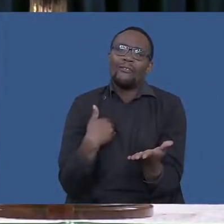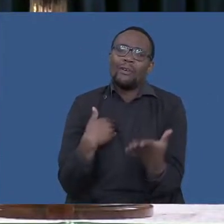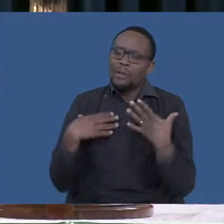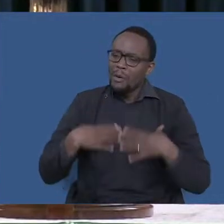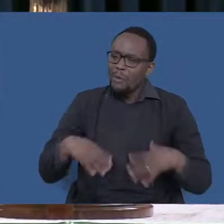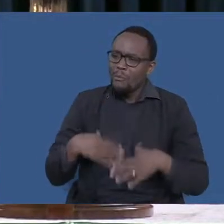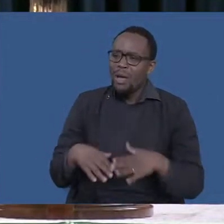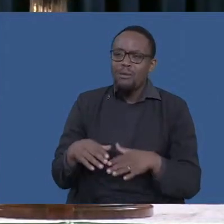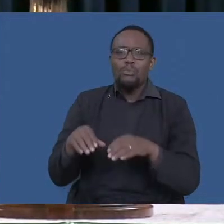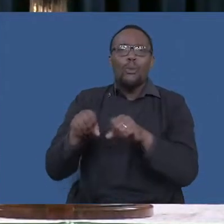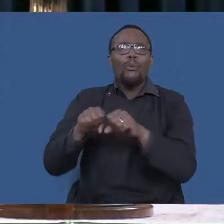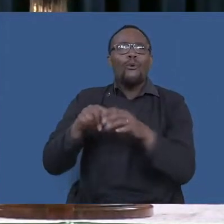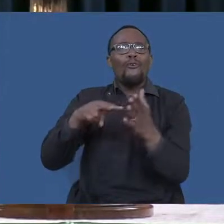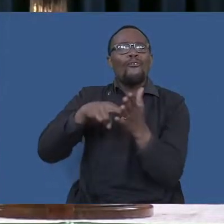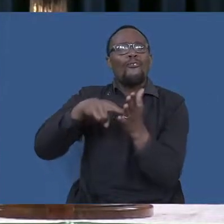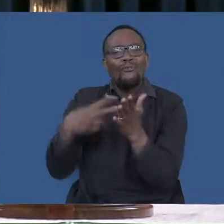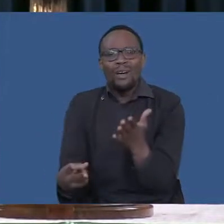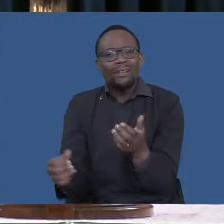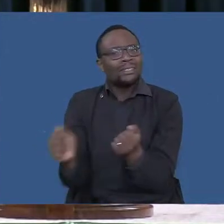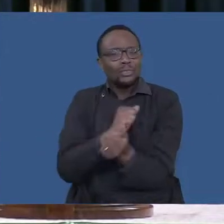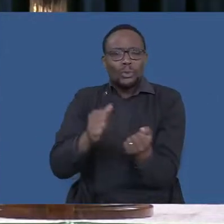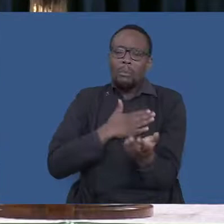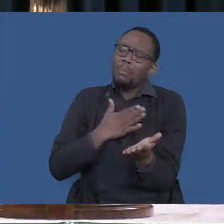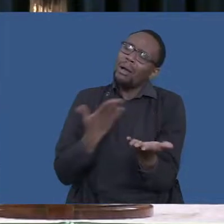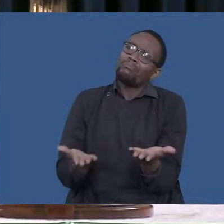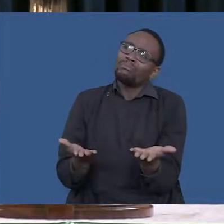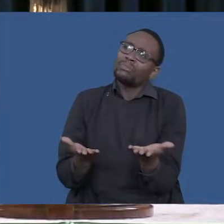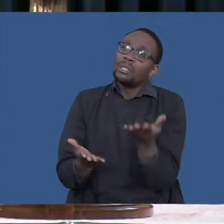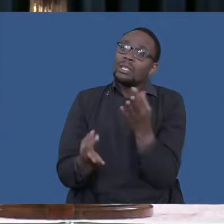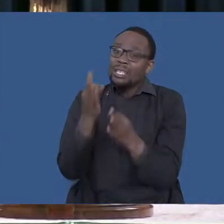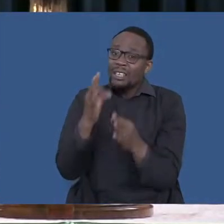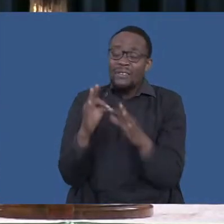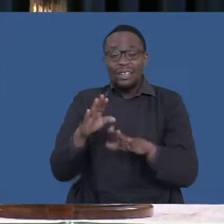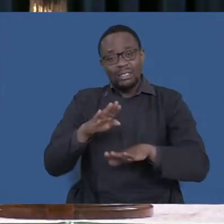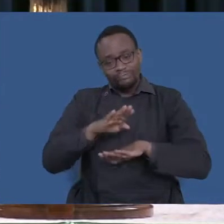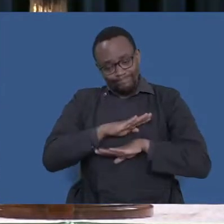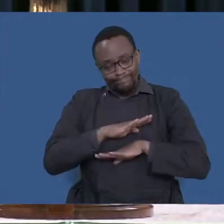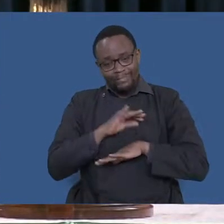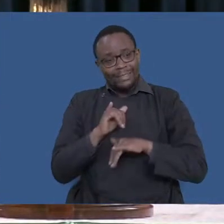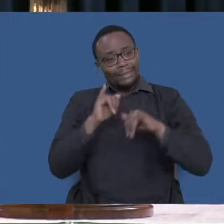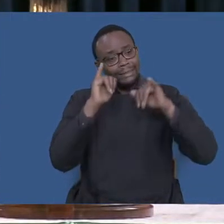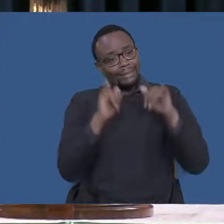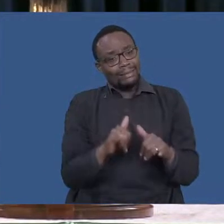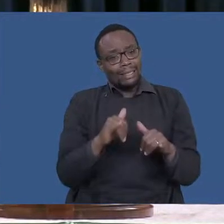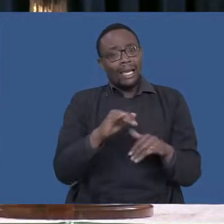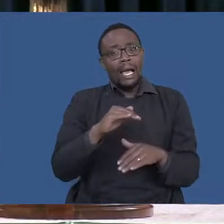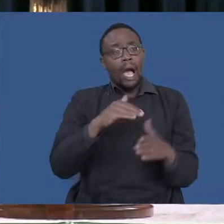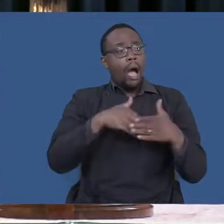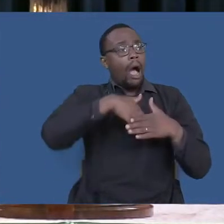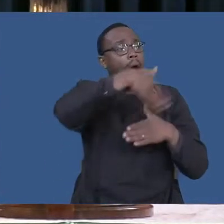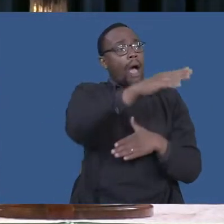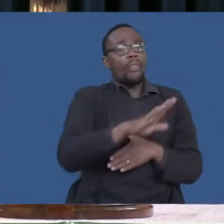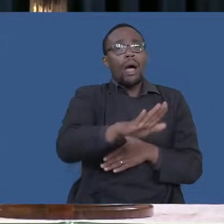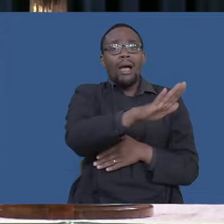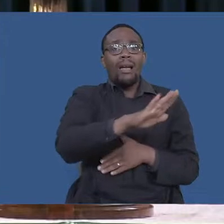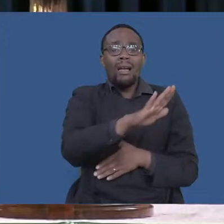hands of the Amorites to destroy us? If we only had been content to stay on the other side of the Jordan.